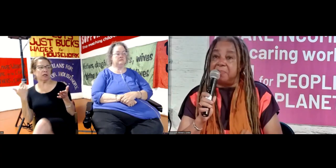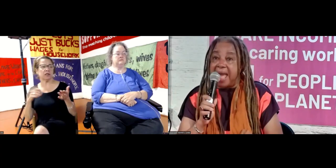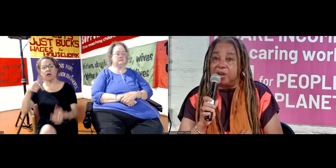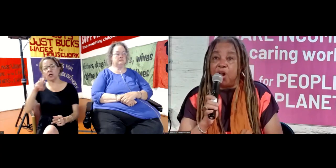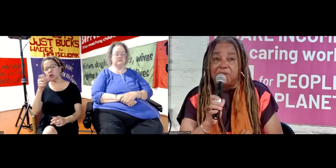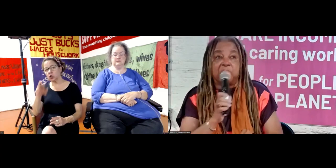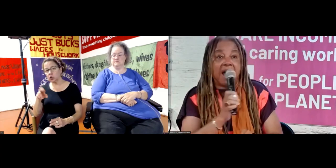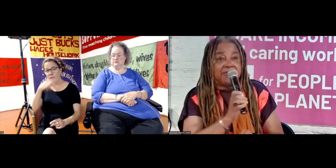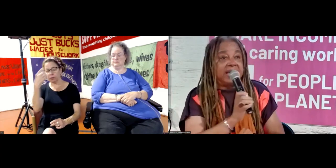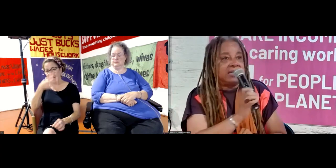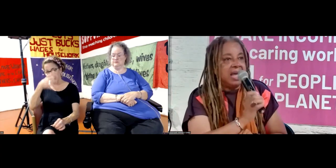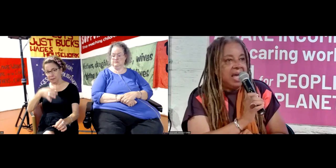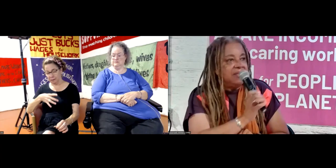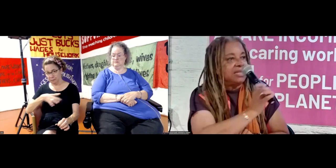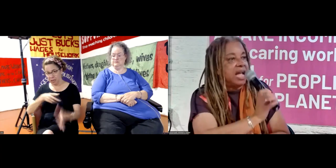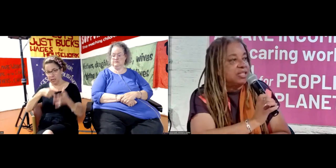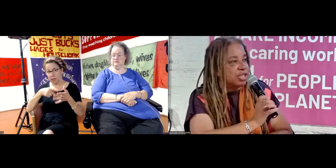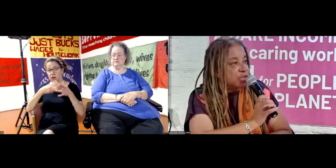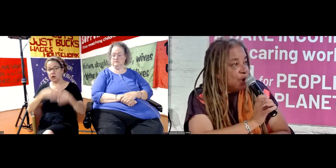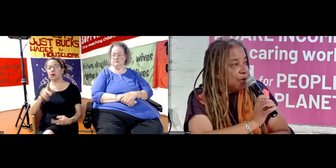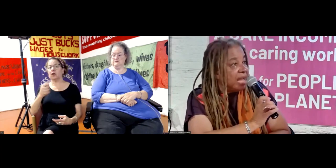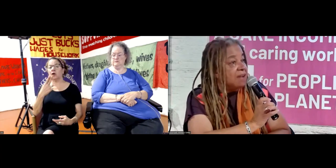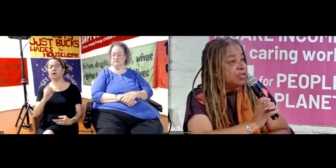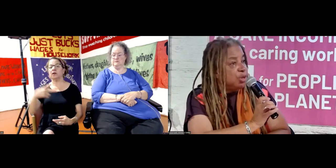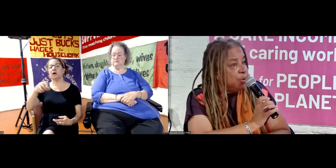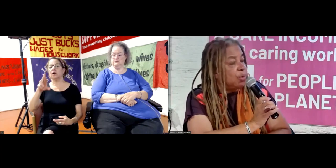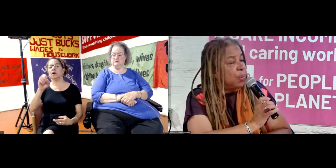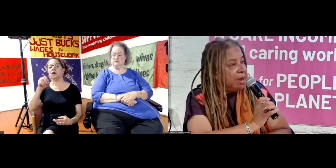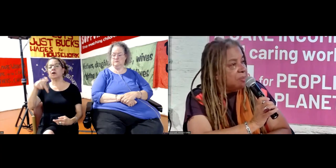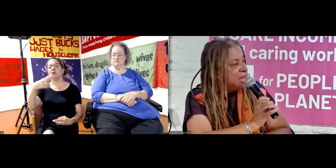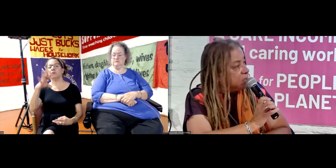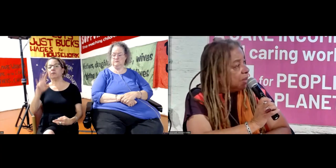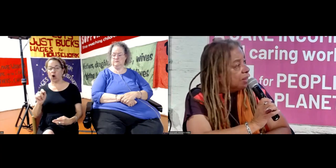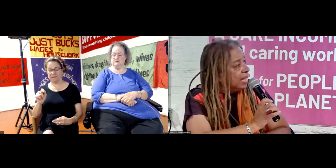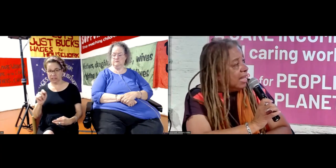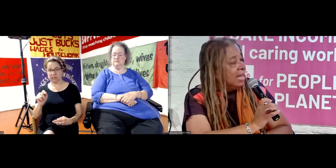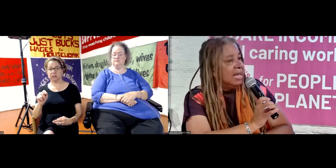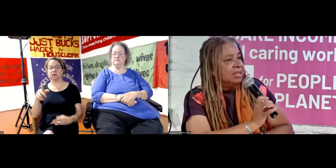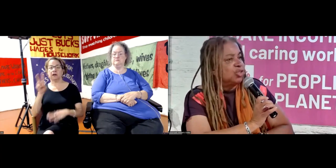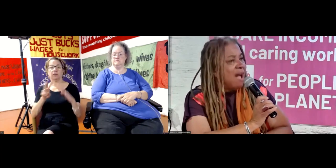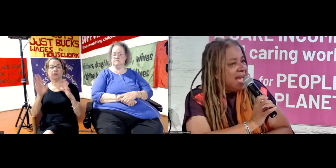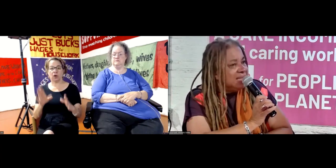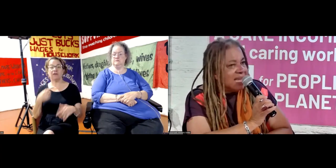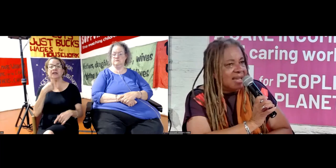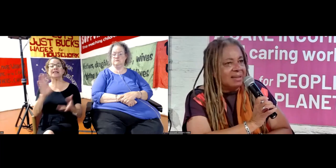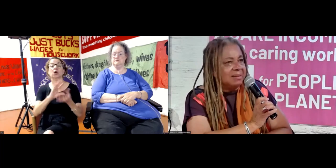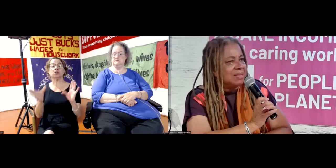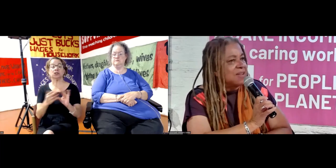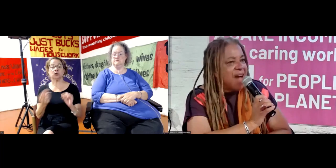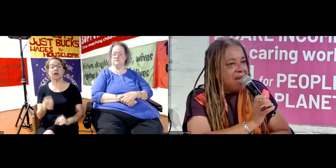Black man called The Prophet that tells the story of two queer people trying